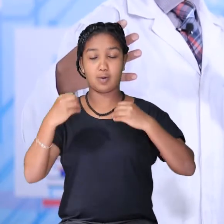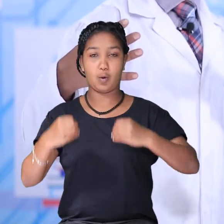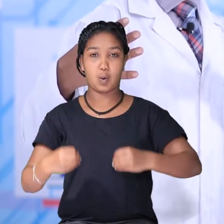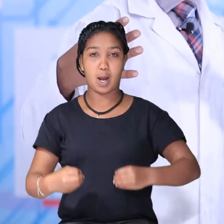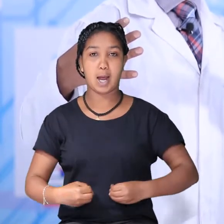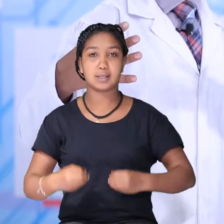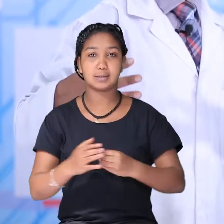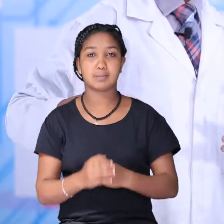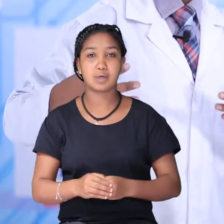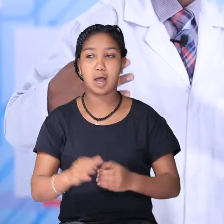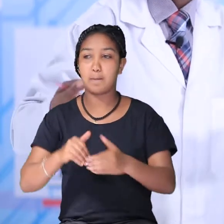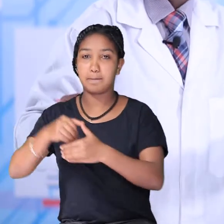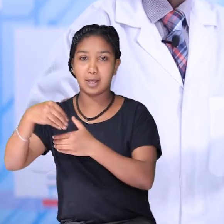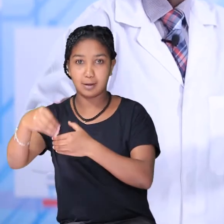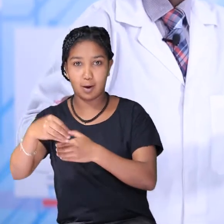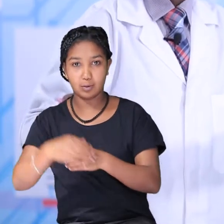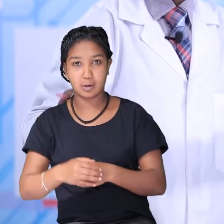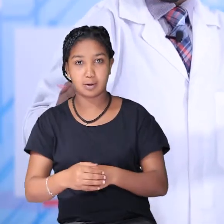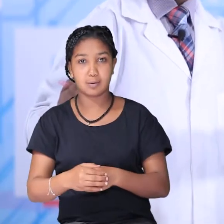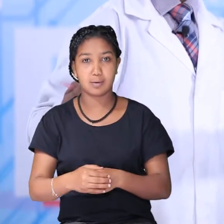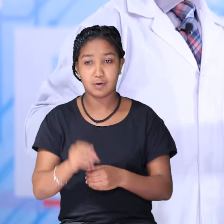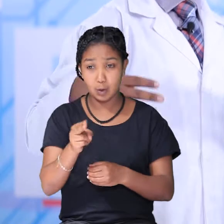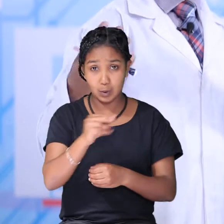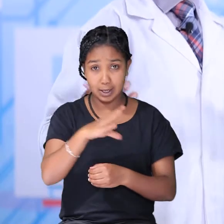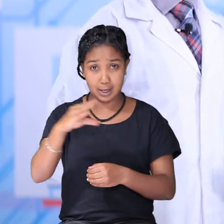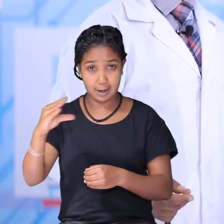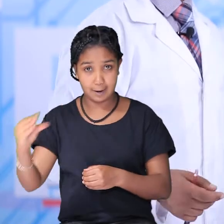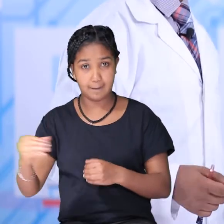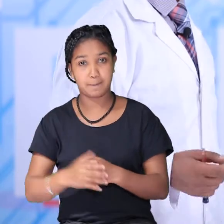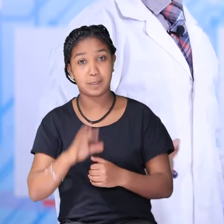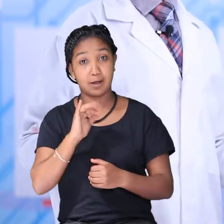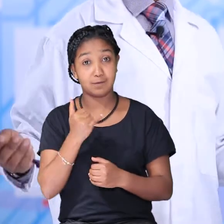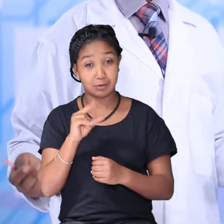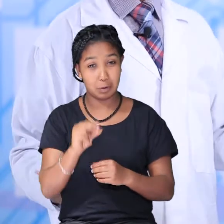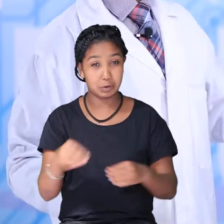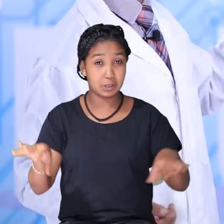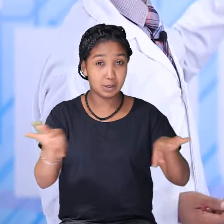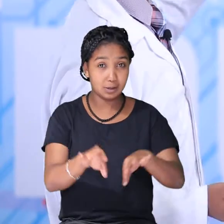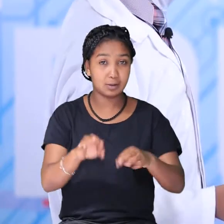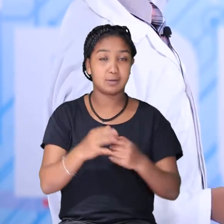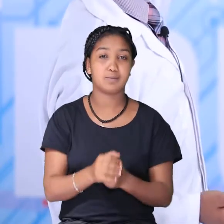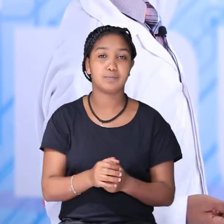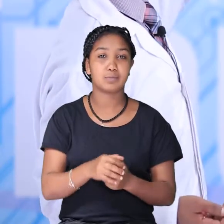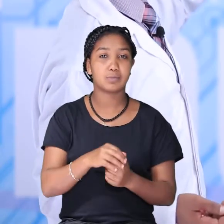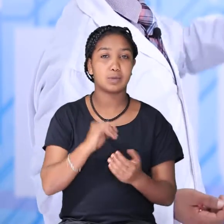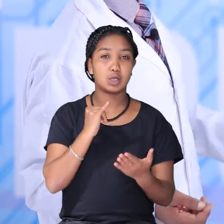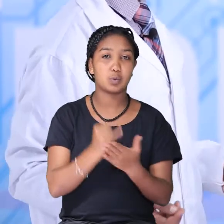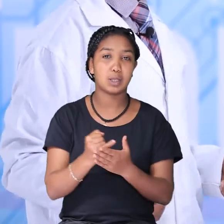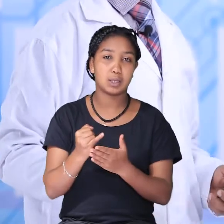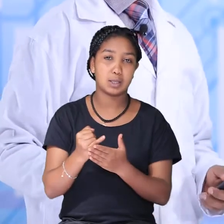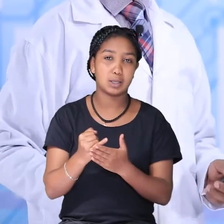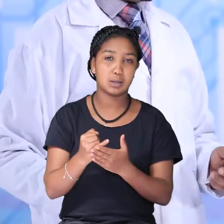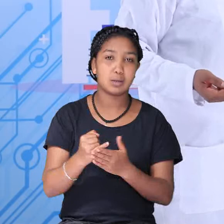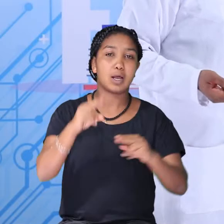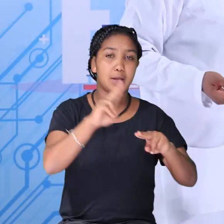organisms can bring it out very quickly, and if it is not needed, it will remain in